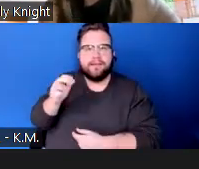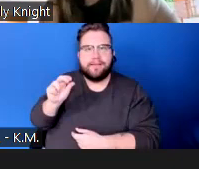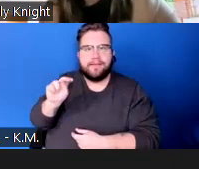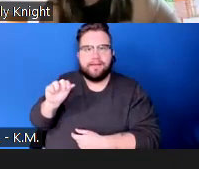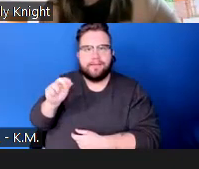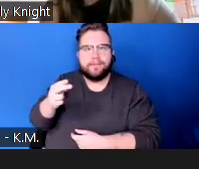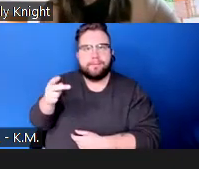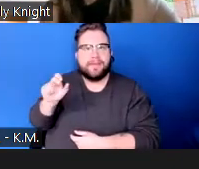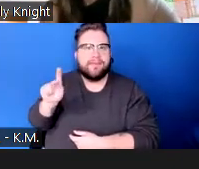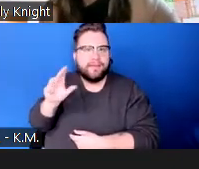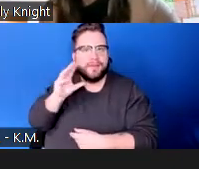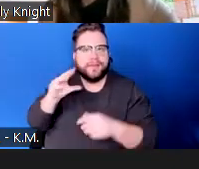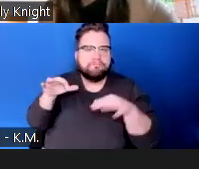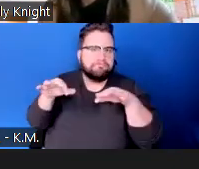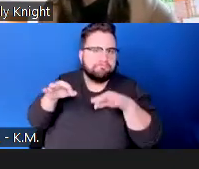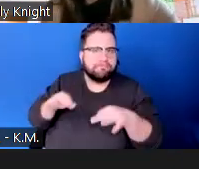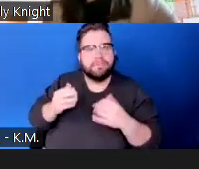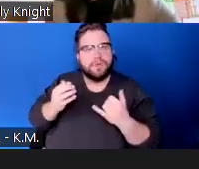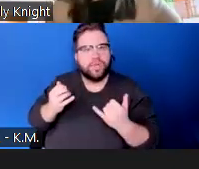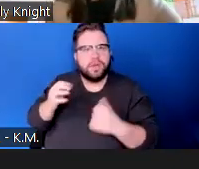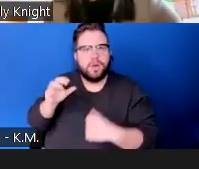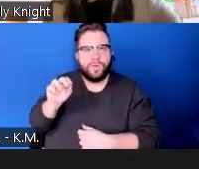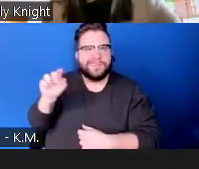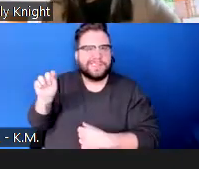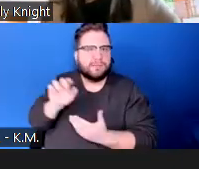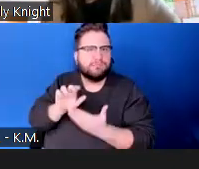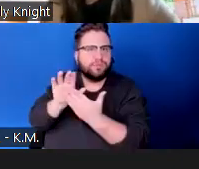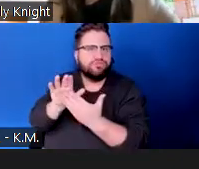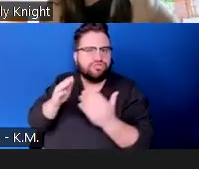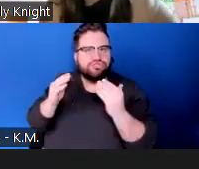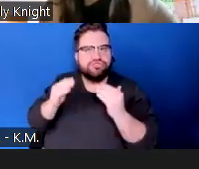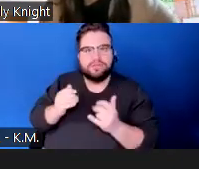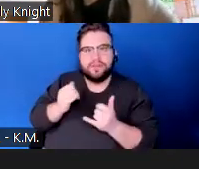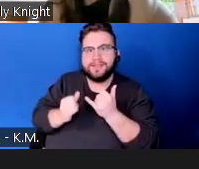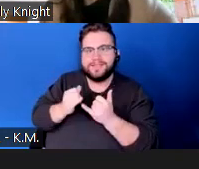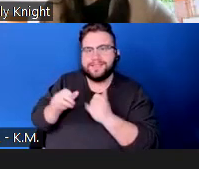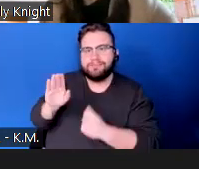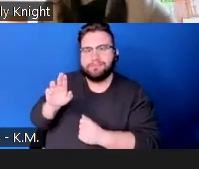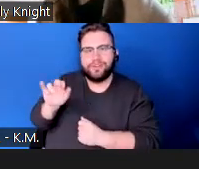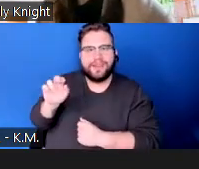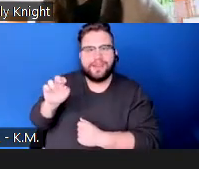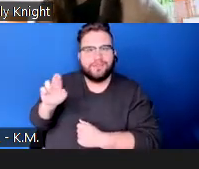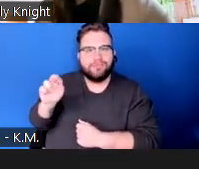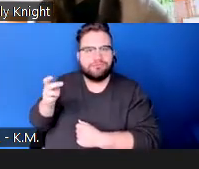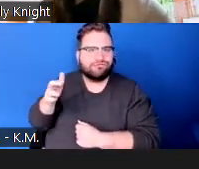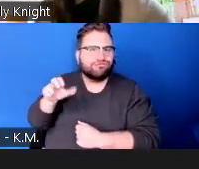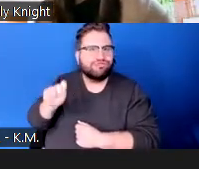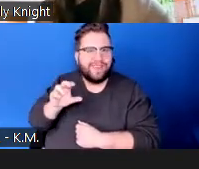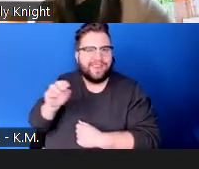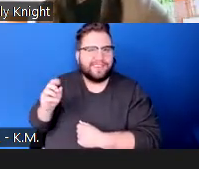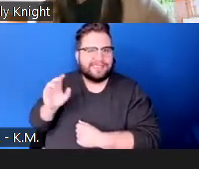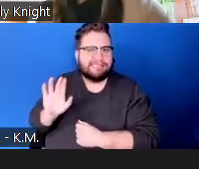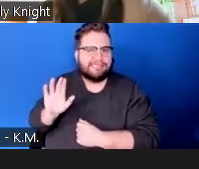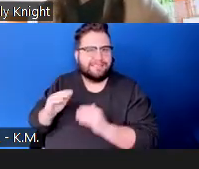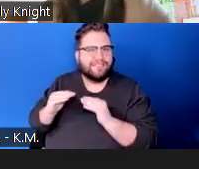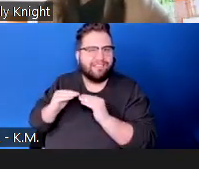about current occupational therapy approaches. And then finally, we have Brian Rogers and colleague who are joining us from Drive On to talk